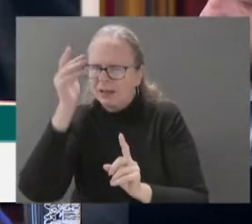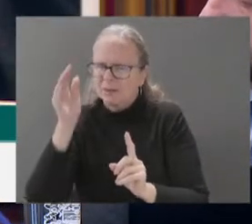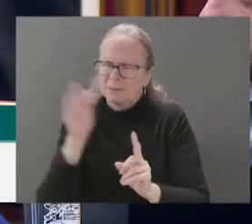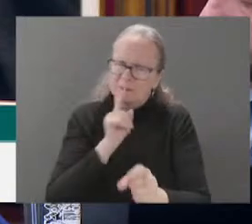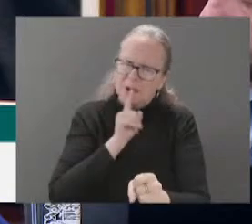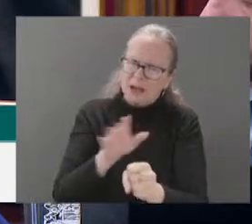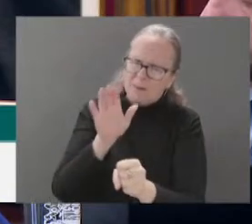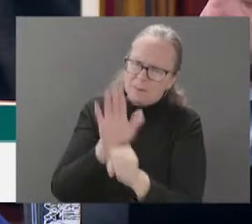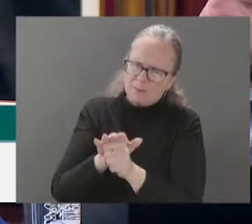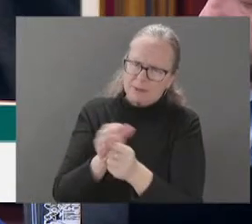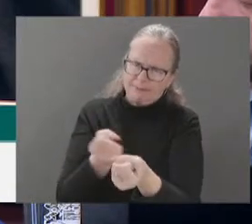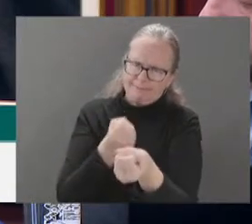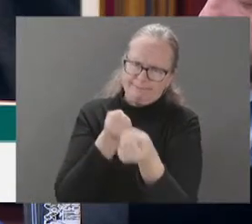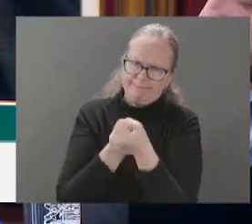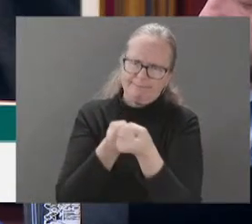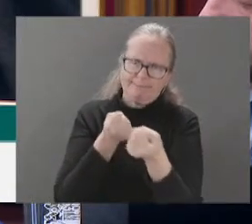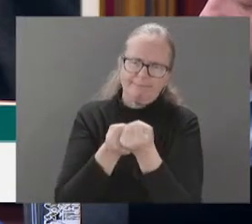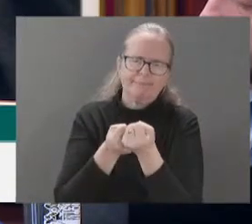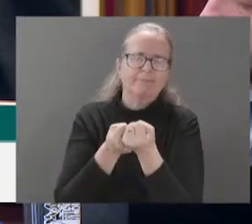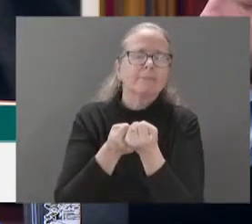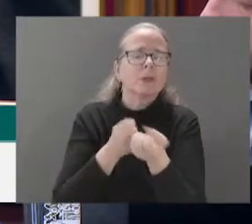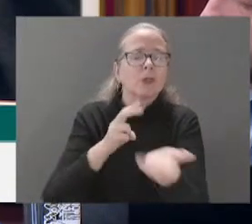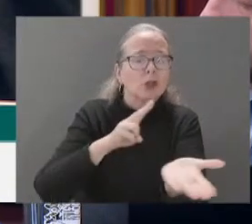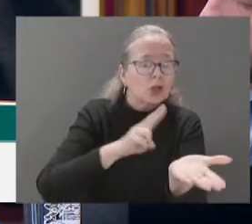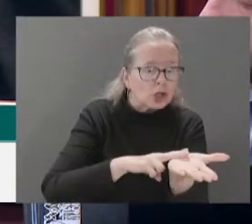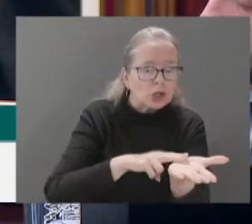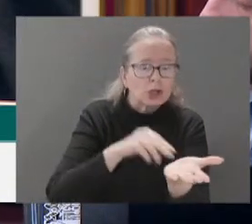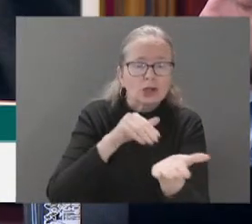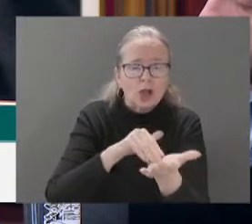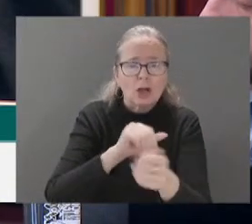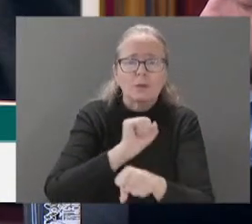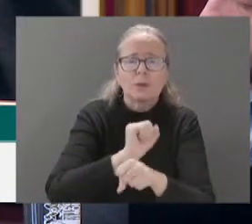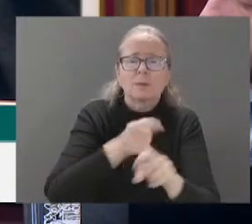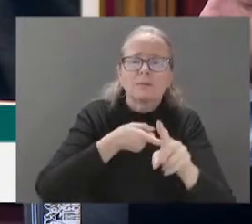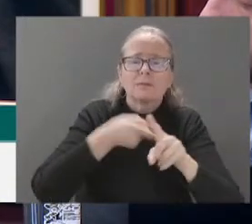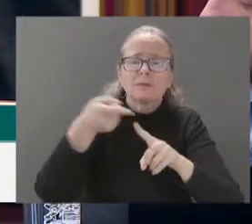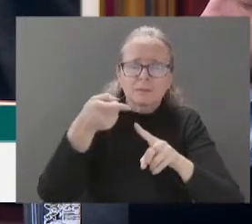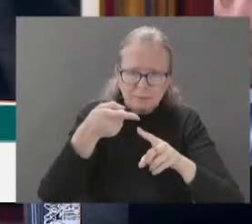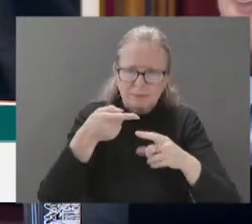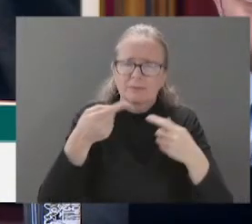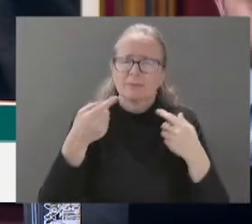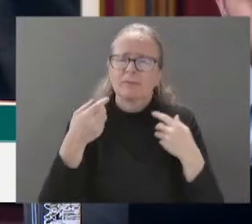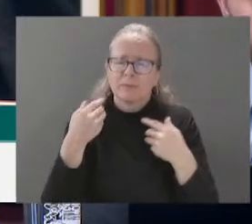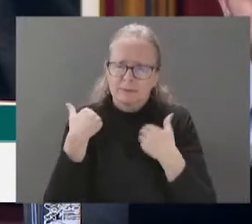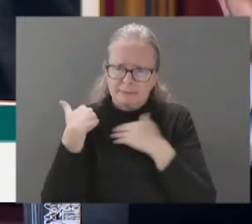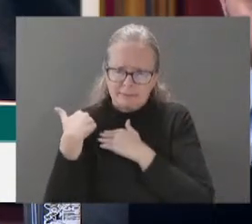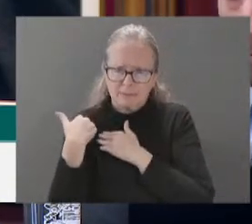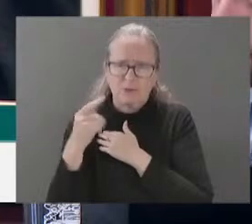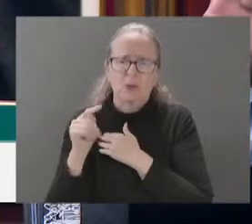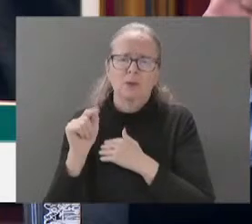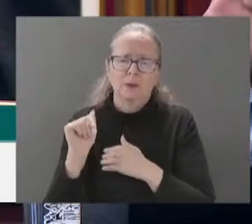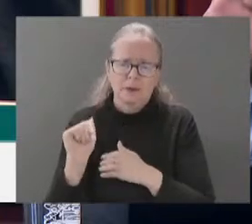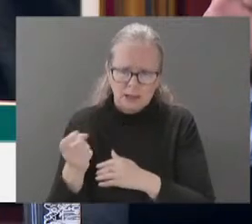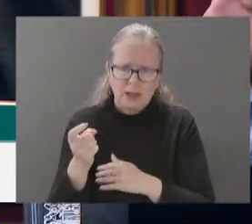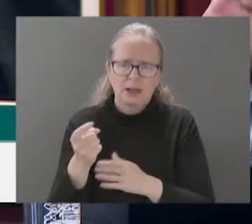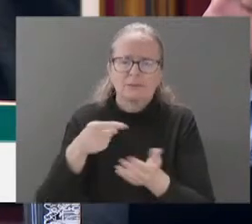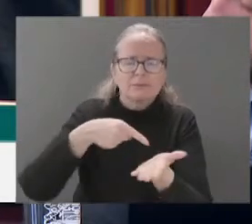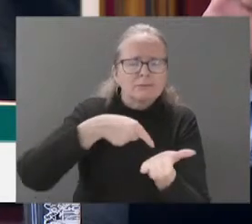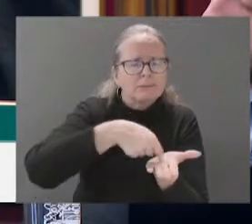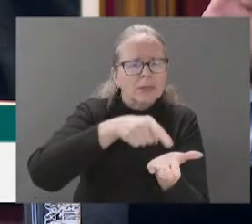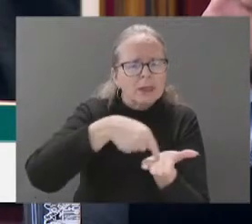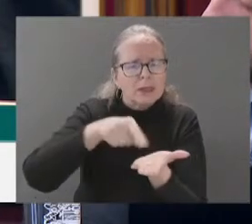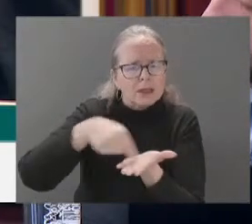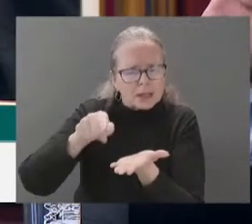worldclass care while remaining accountable to taxpayers so to the Frontline healthcare workers who tirelessly serve our communities I say thank